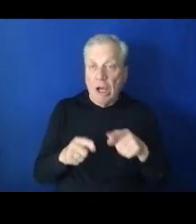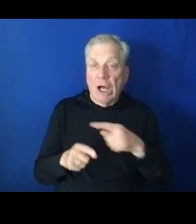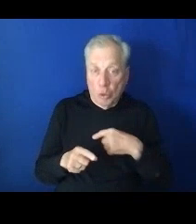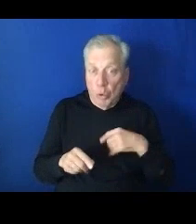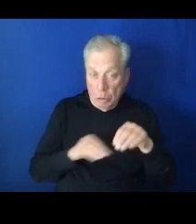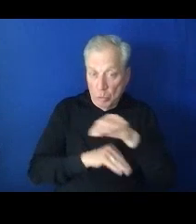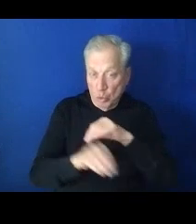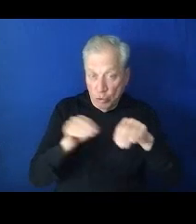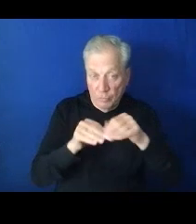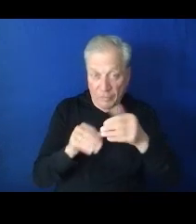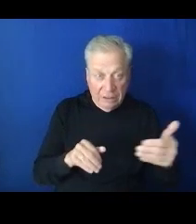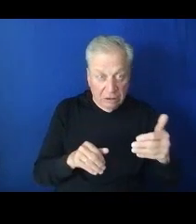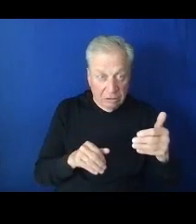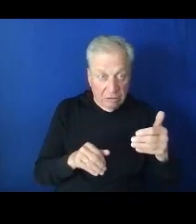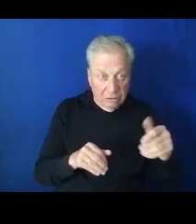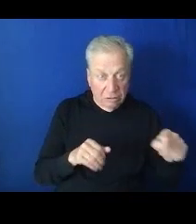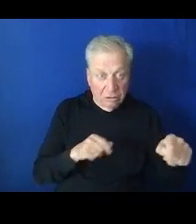around.